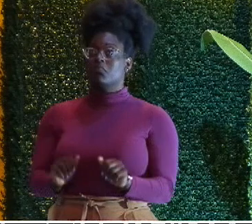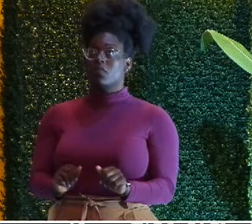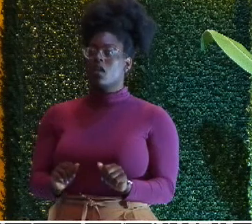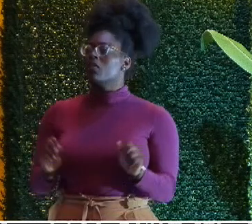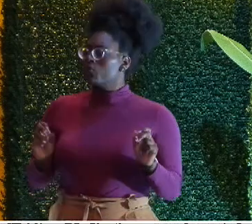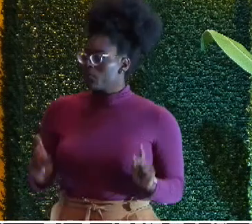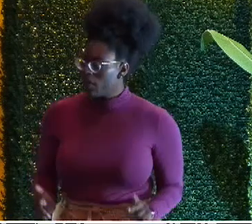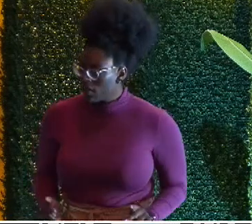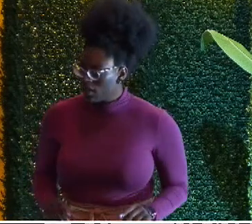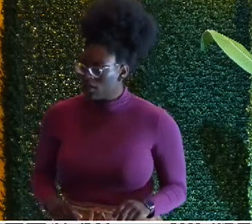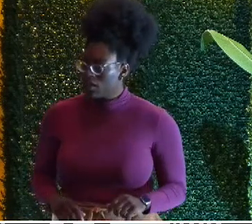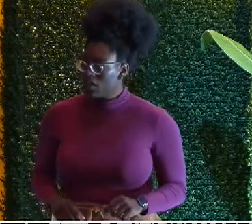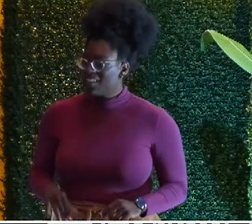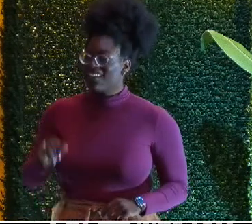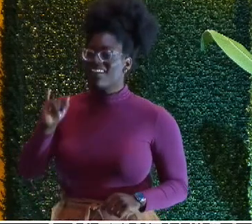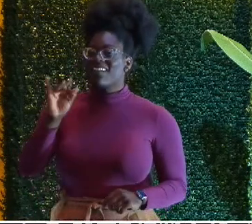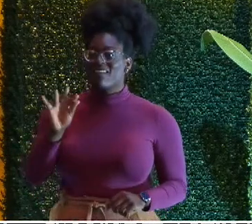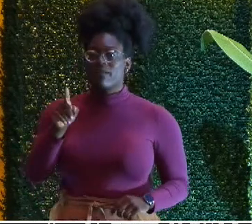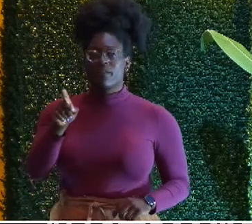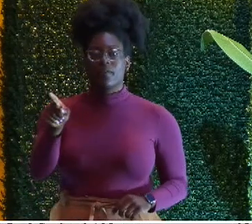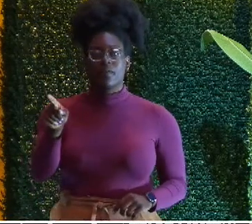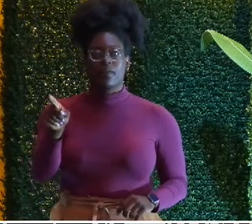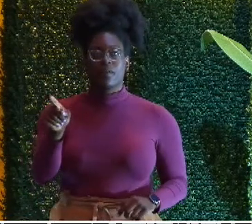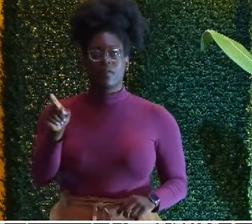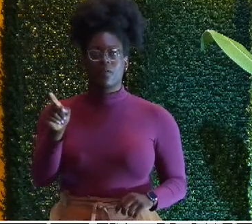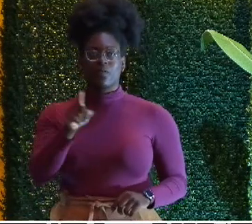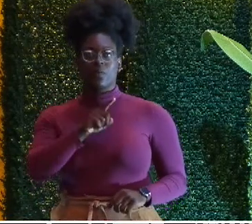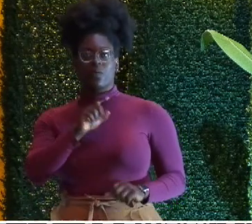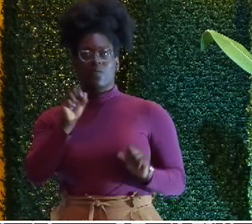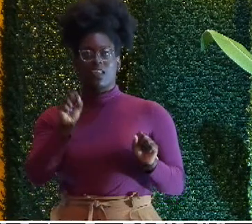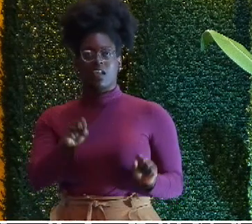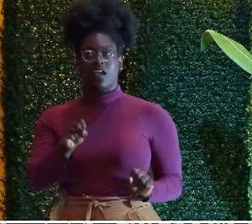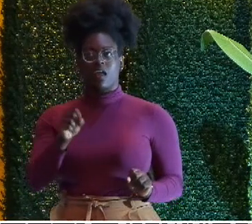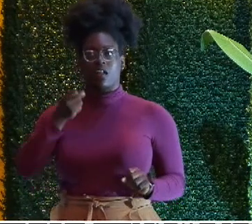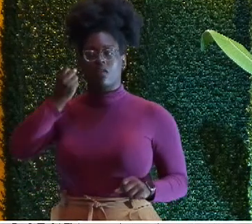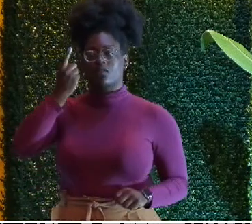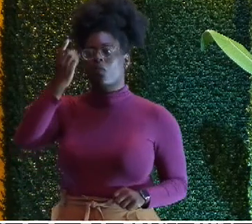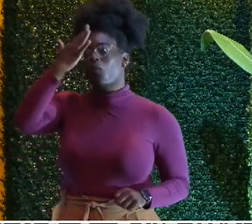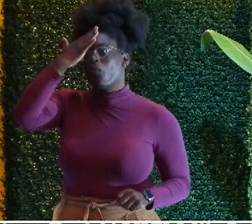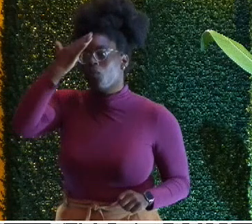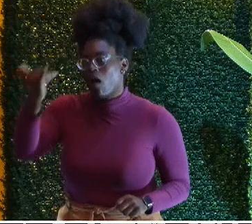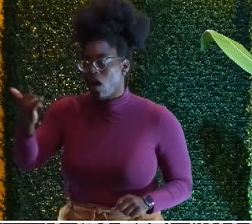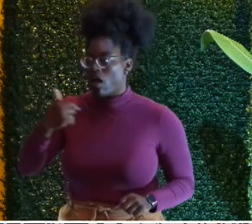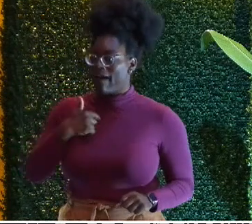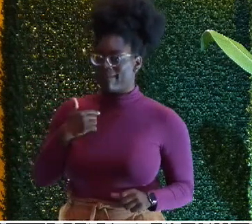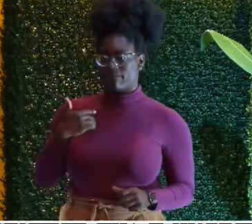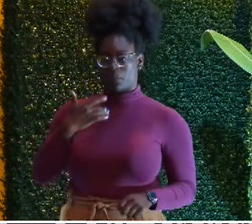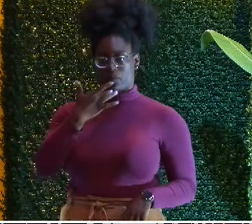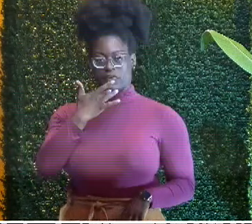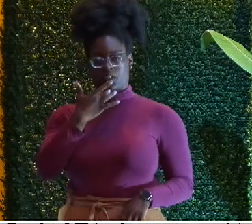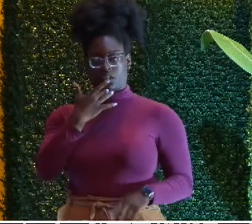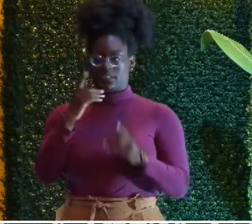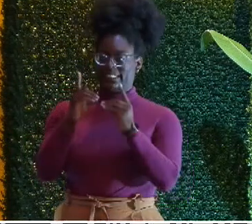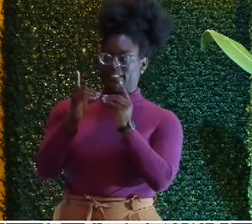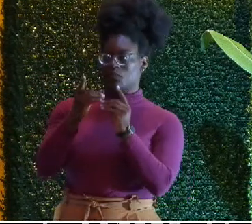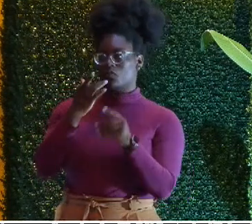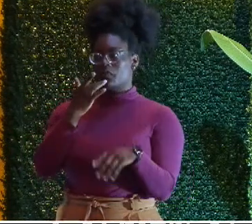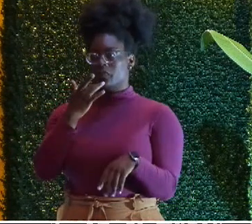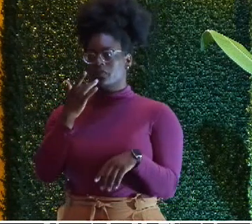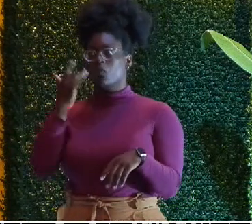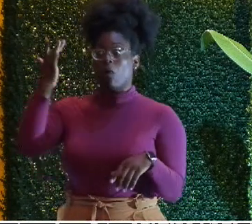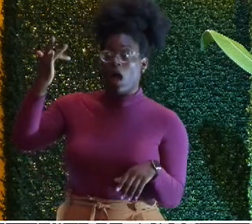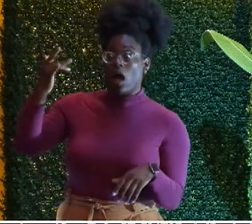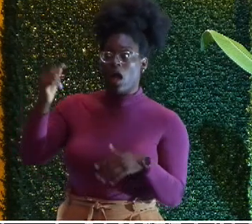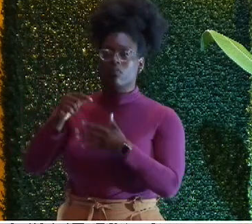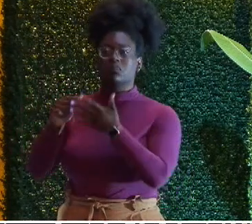to talk about when you're able to know why you're making the choices you're making and all the things. But folks are